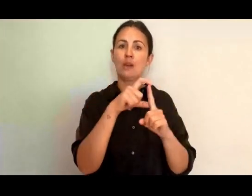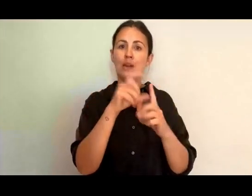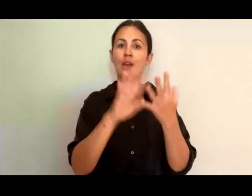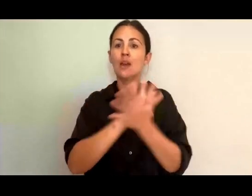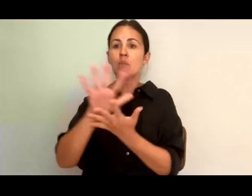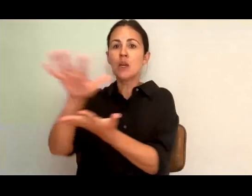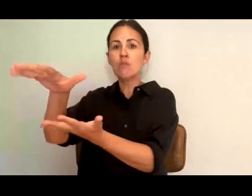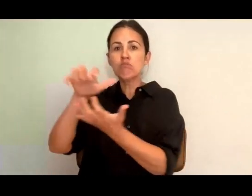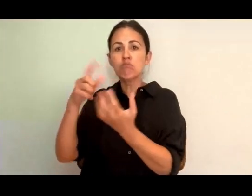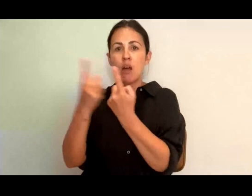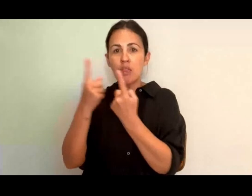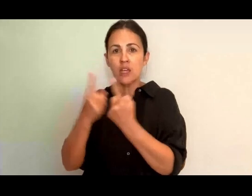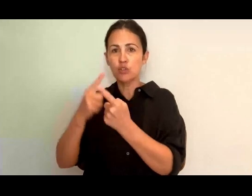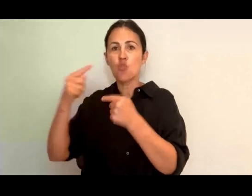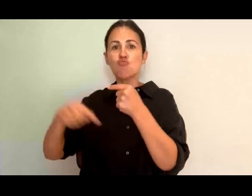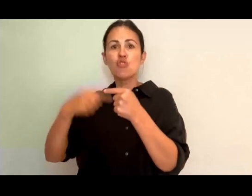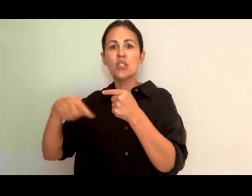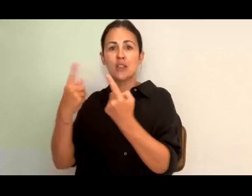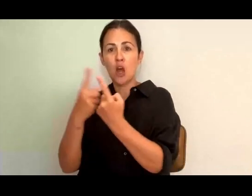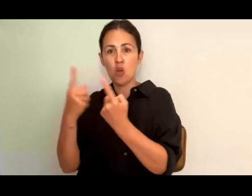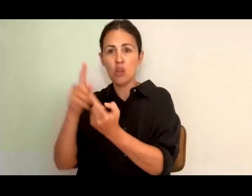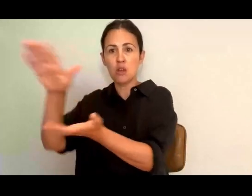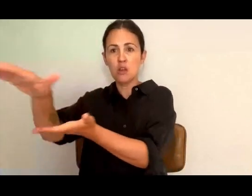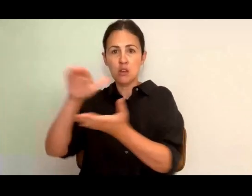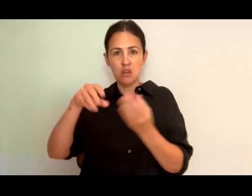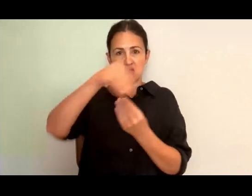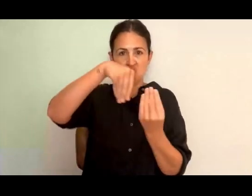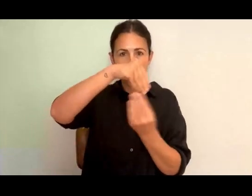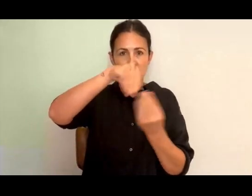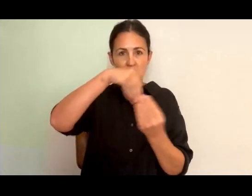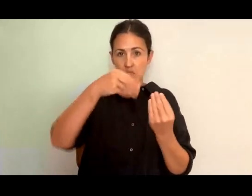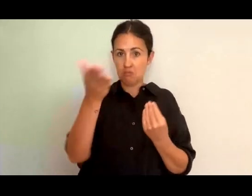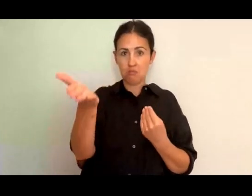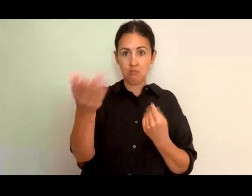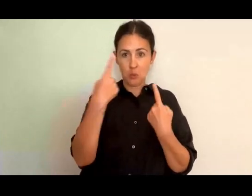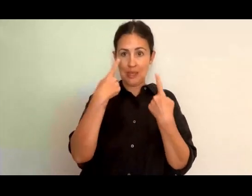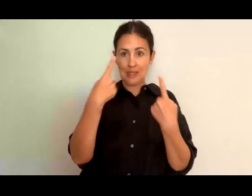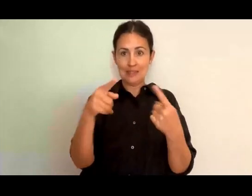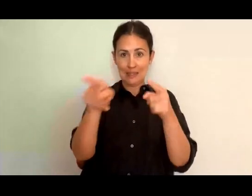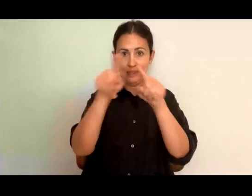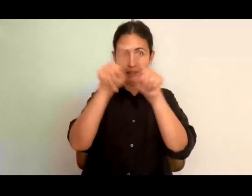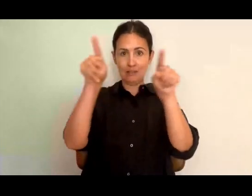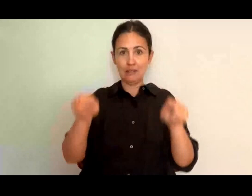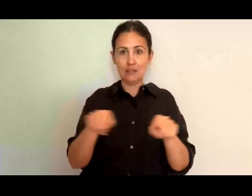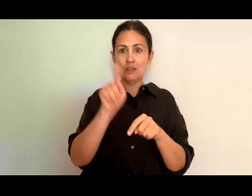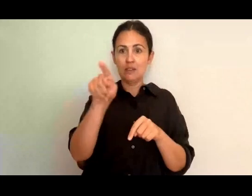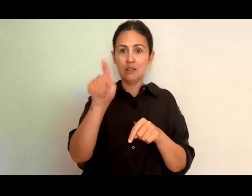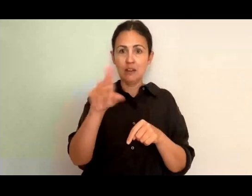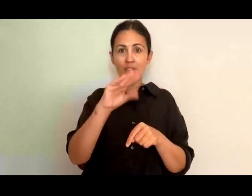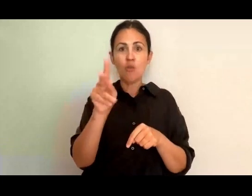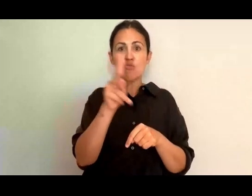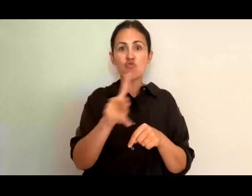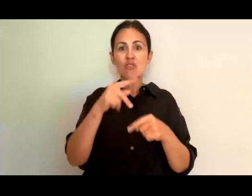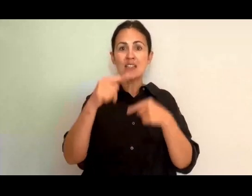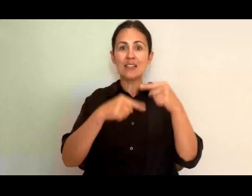particular pointillist artwork was made with recycled textiles waste, and it wouldn't have been in the work if we didn't have a 2D community